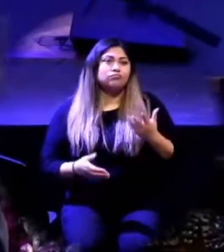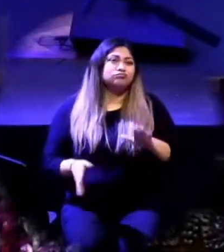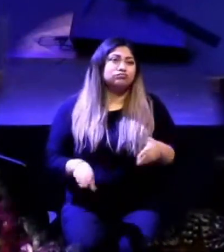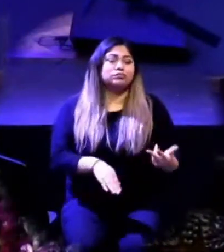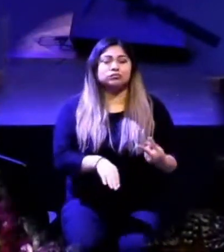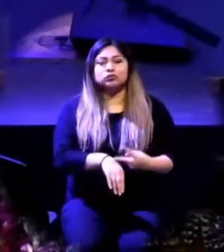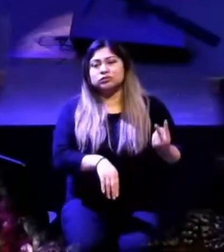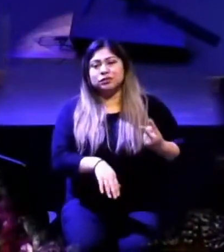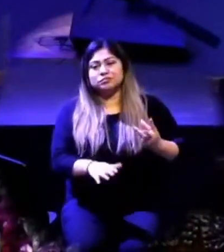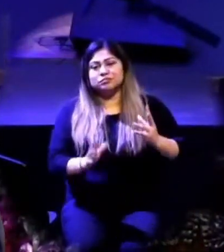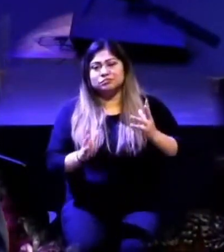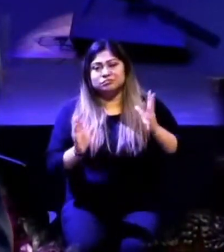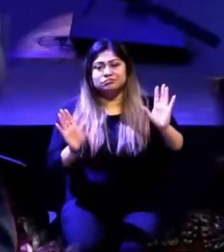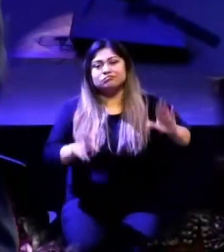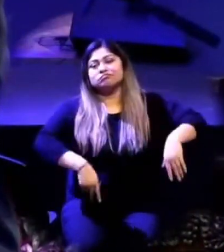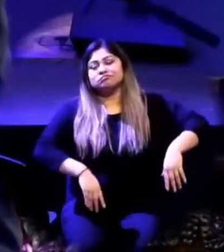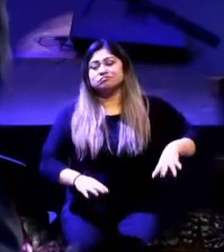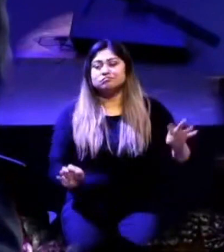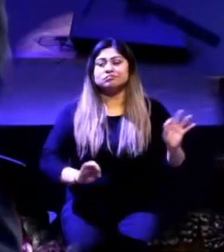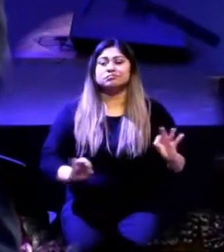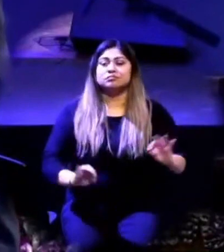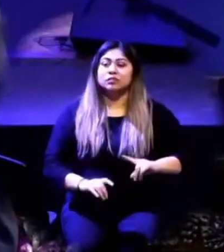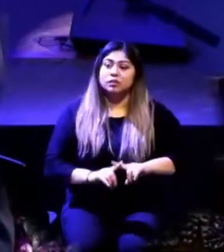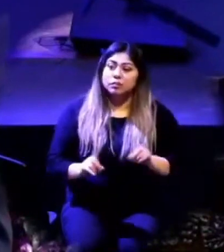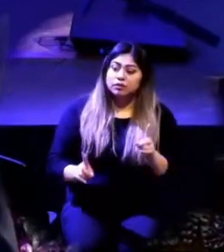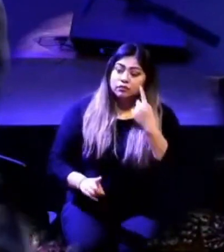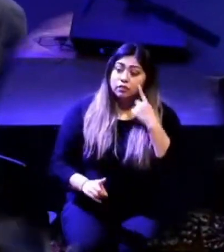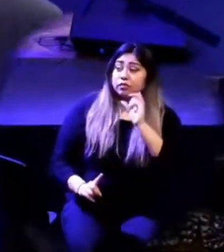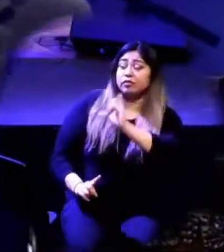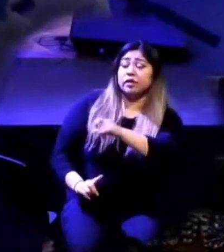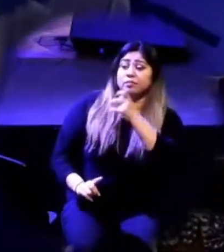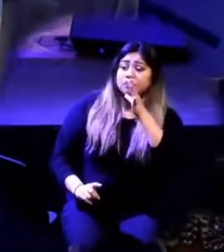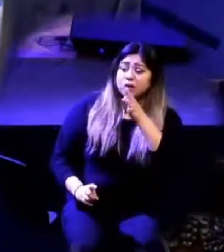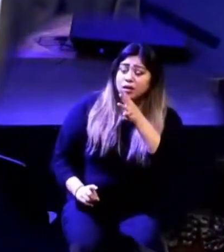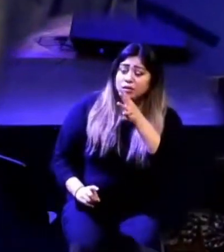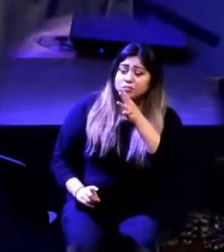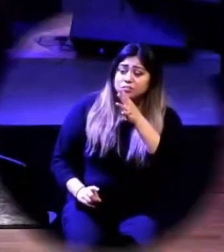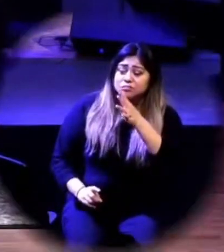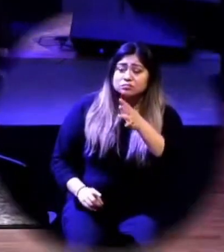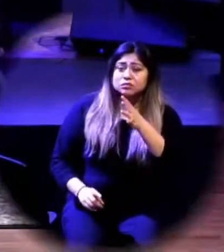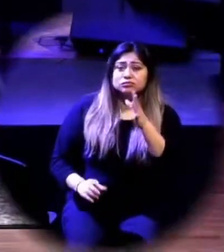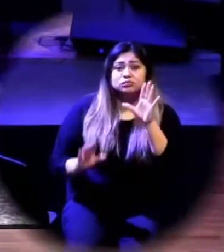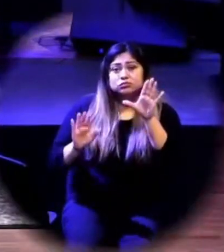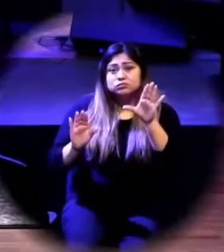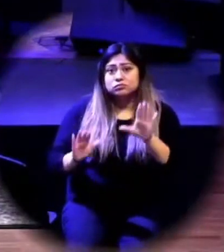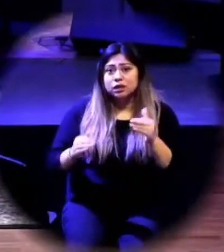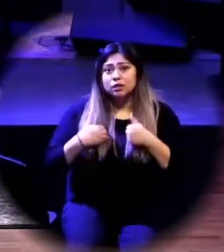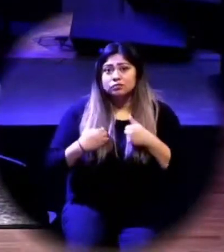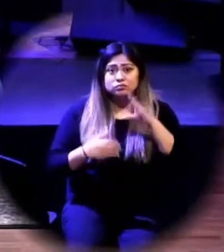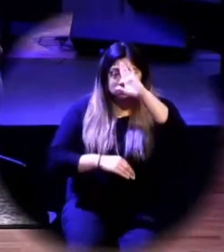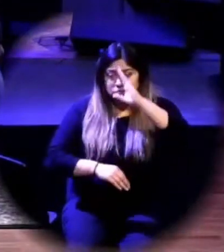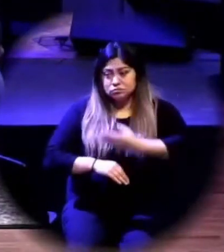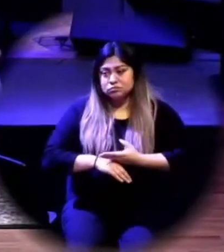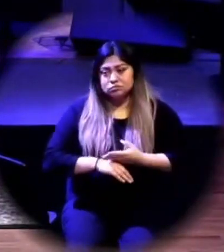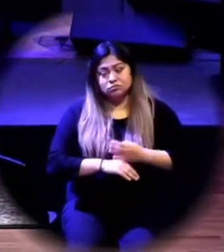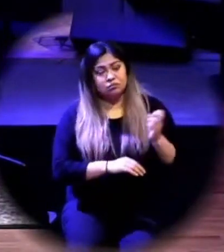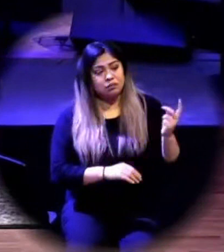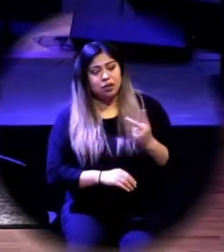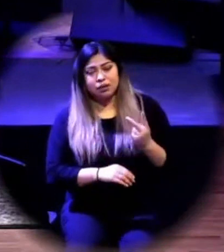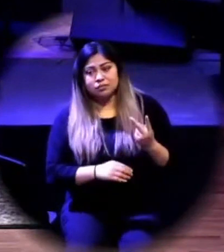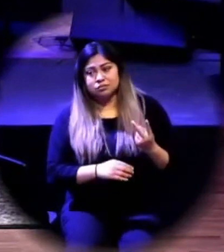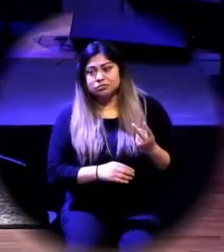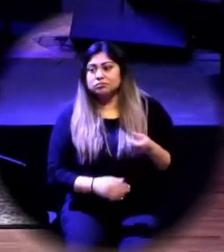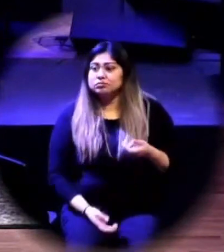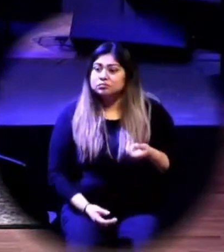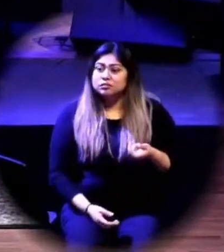mother, it was great to have her son back. And in all of these miracles, which is really the case for all of